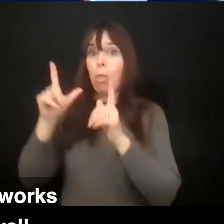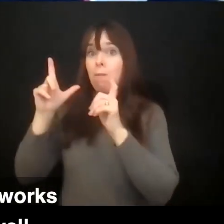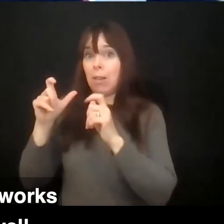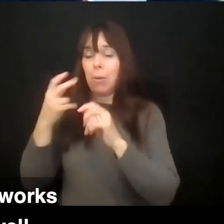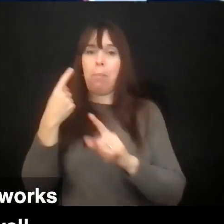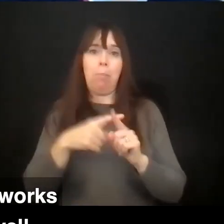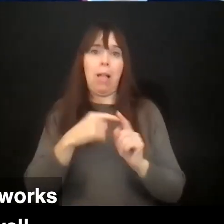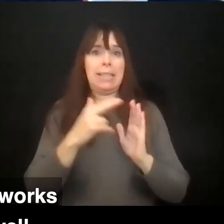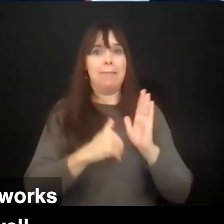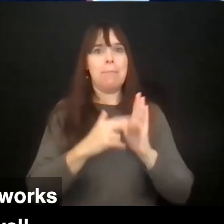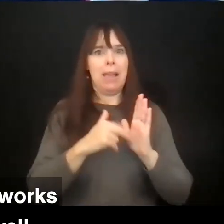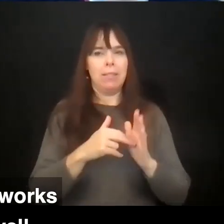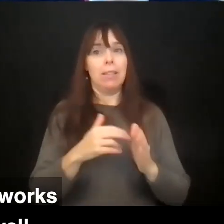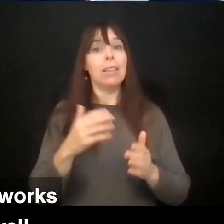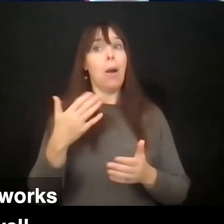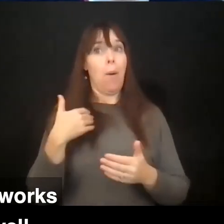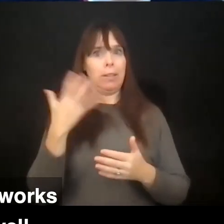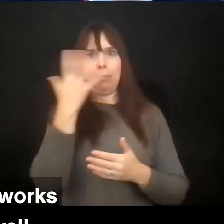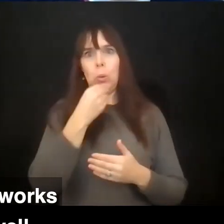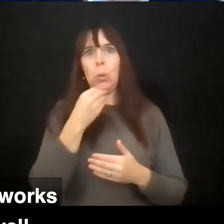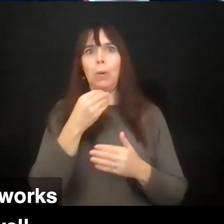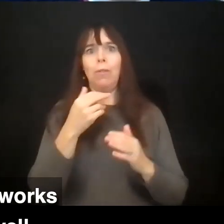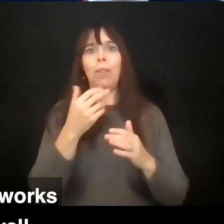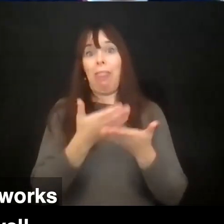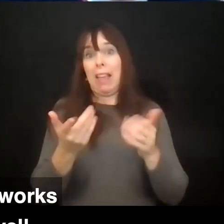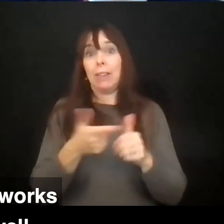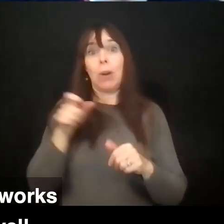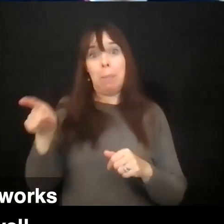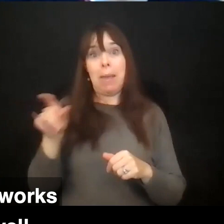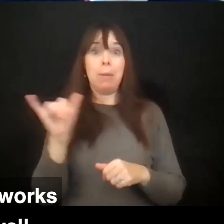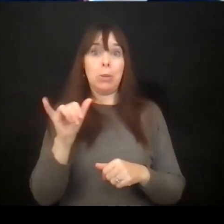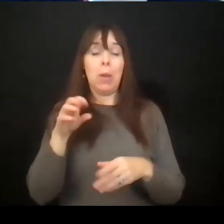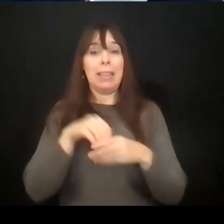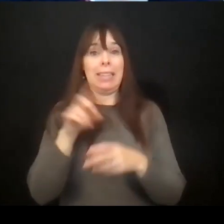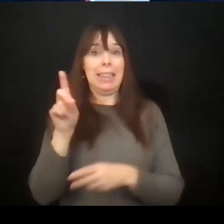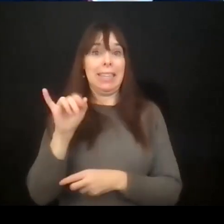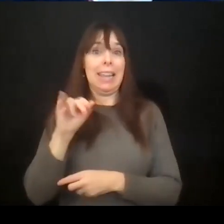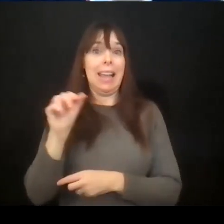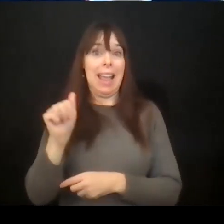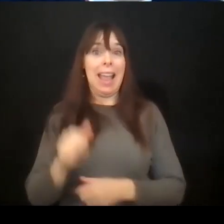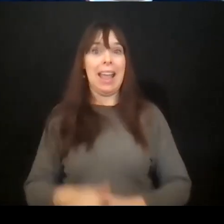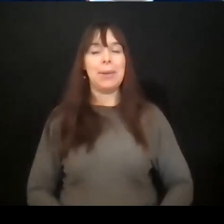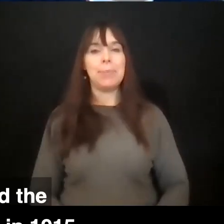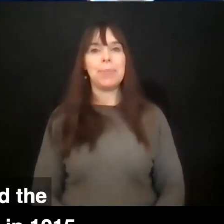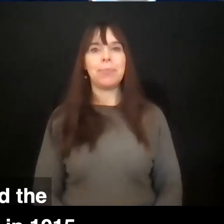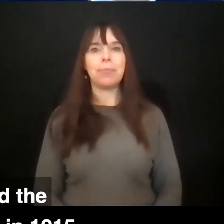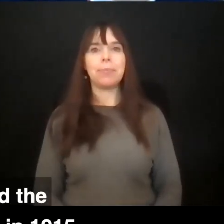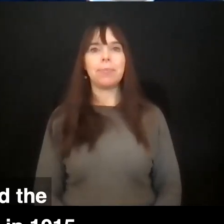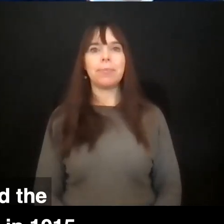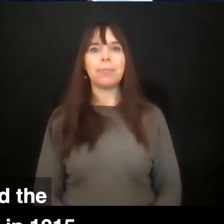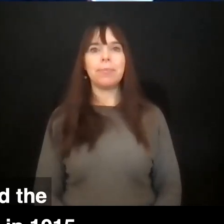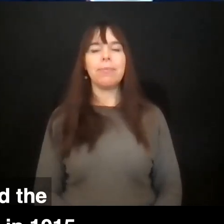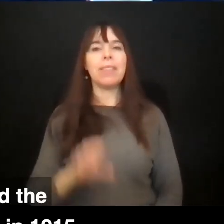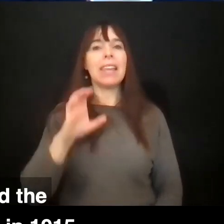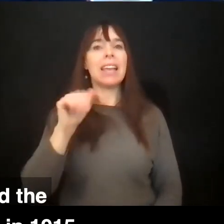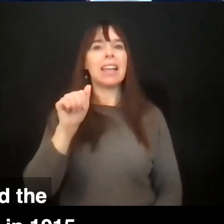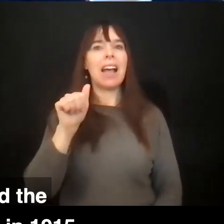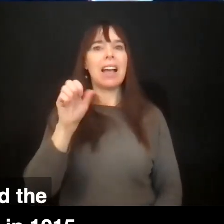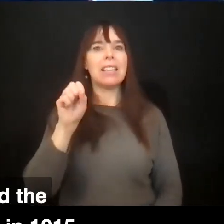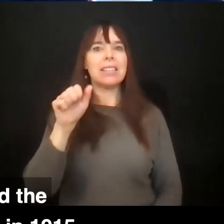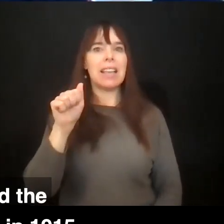have wonderful works by him at the DIA as well. Mary Cassatt was